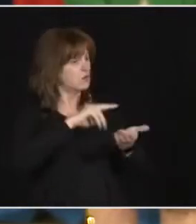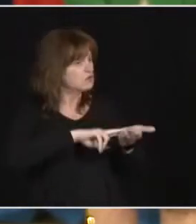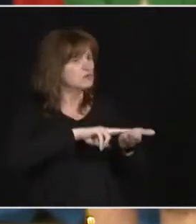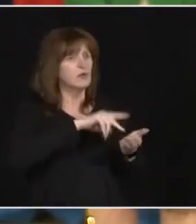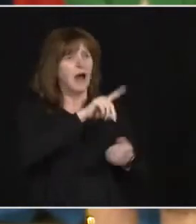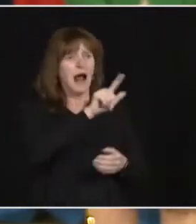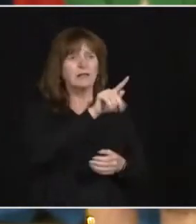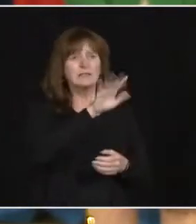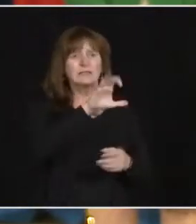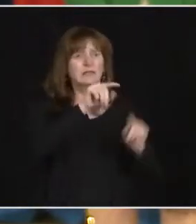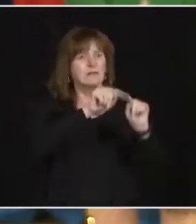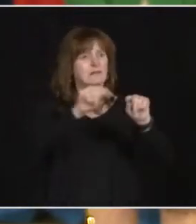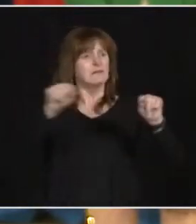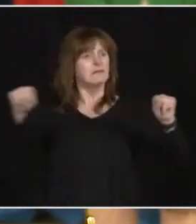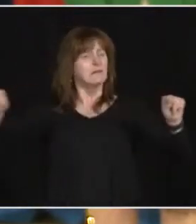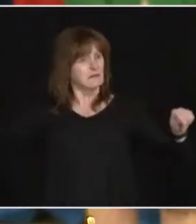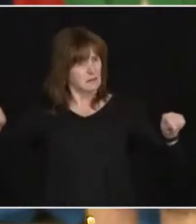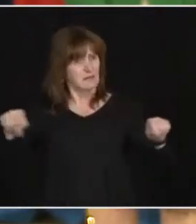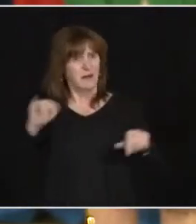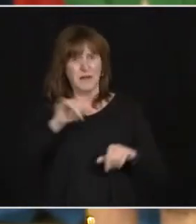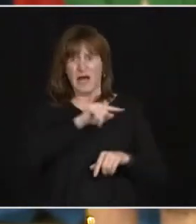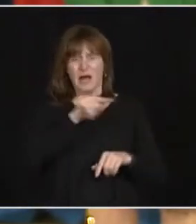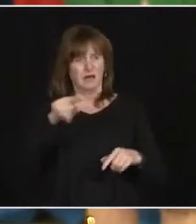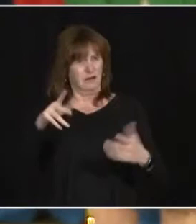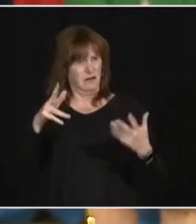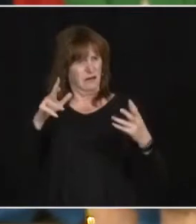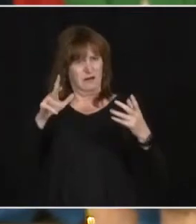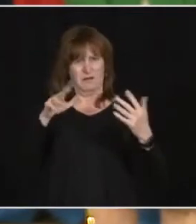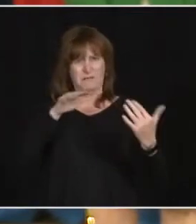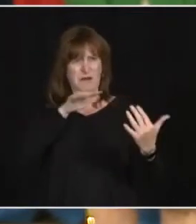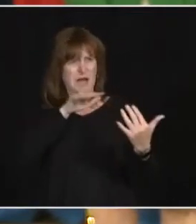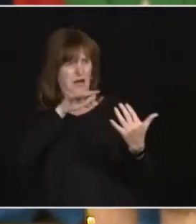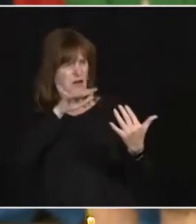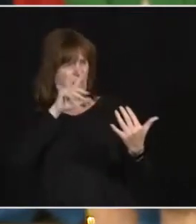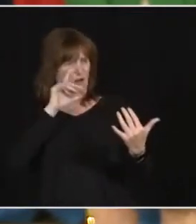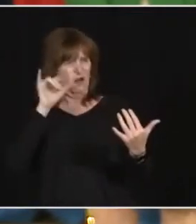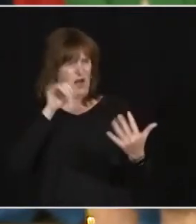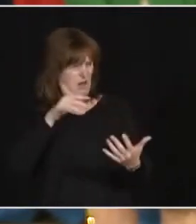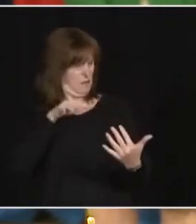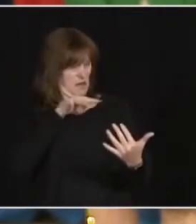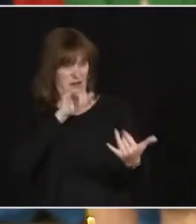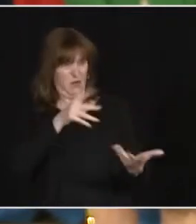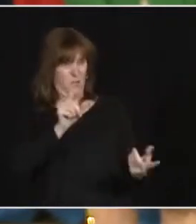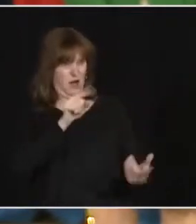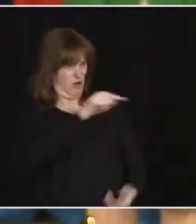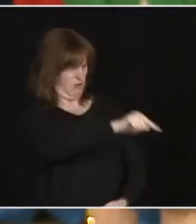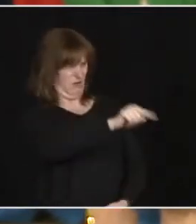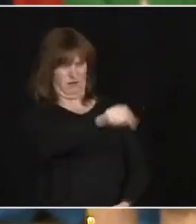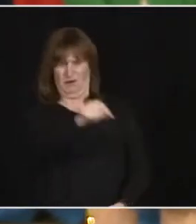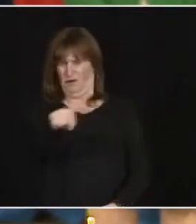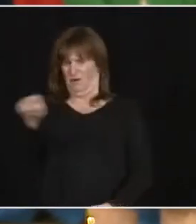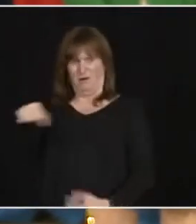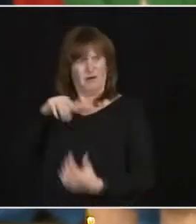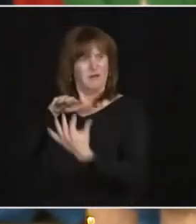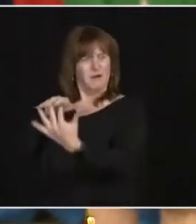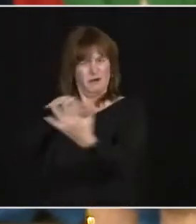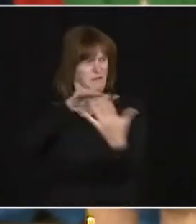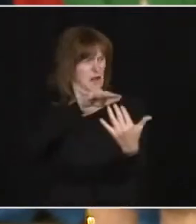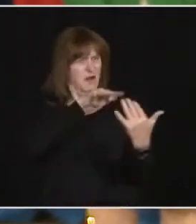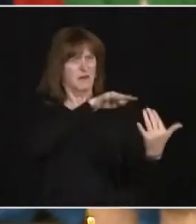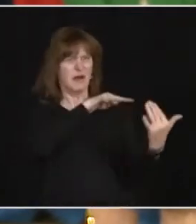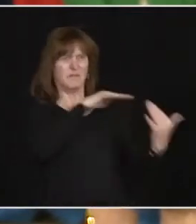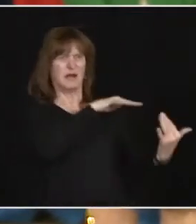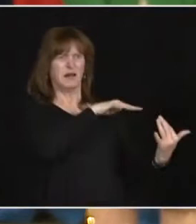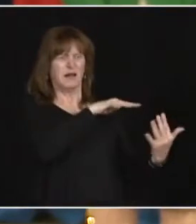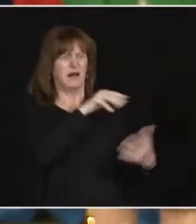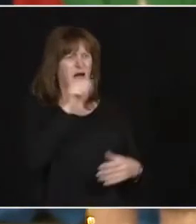homes are turning into the front lines of this battle. And yesterday, we sent in the cavalry.